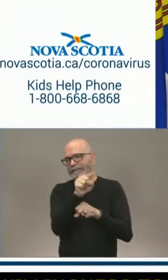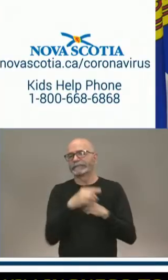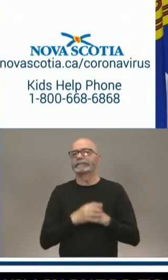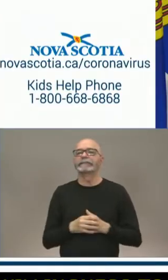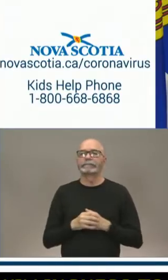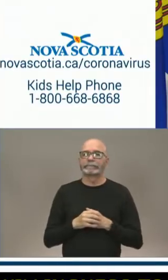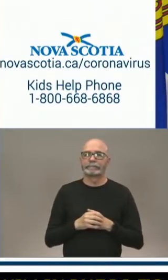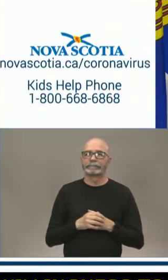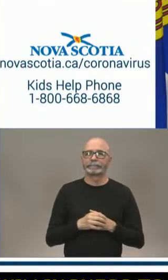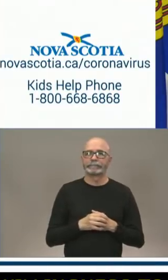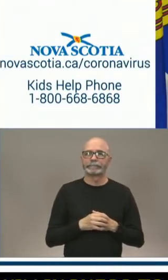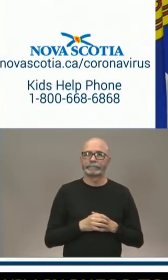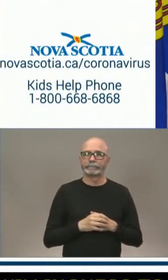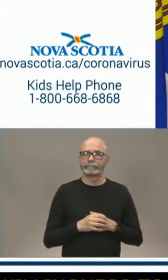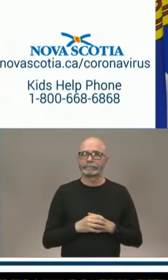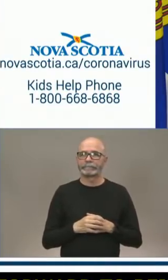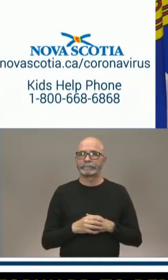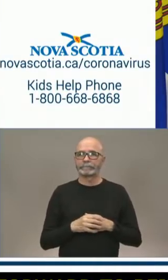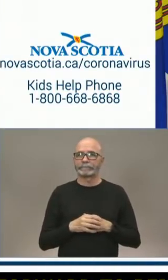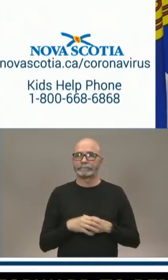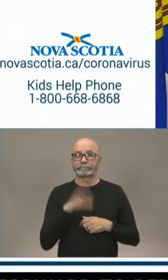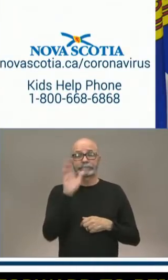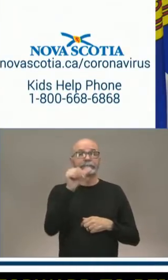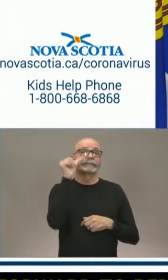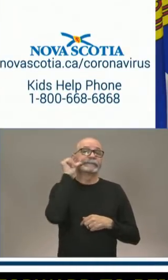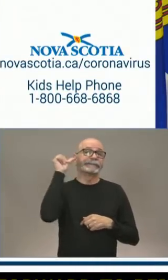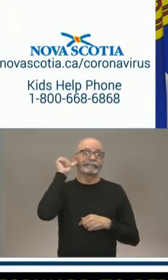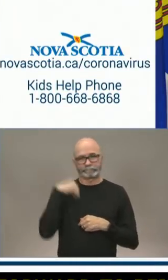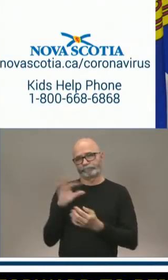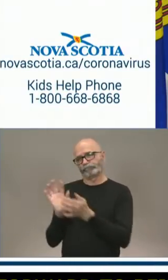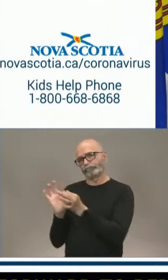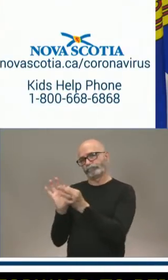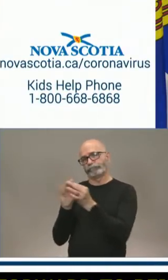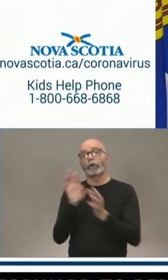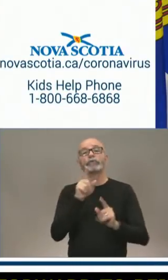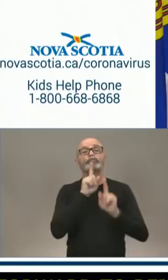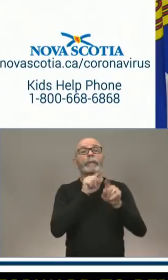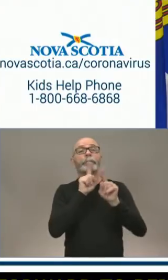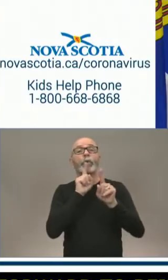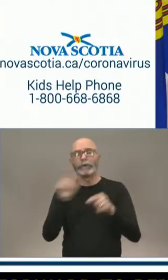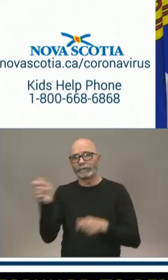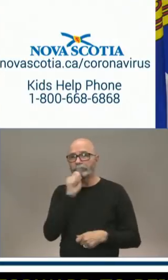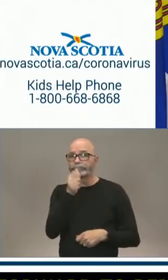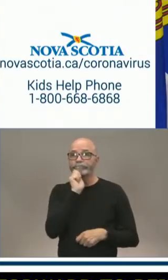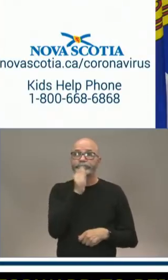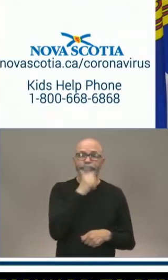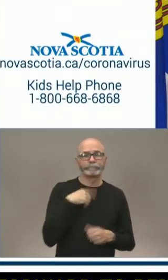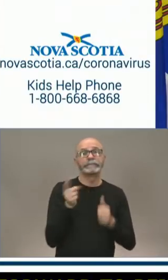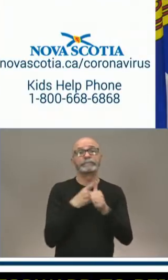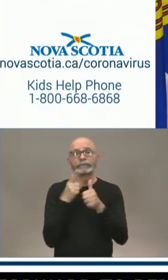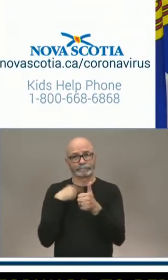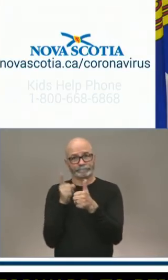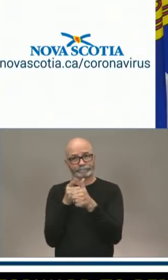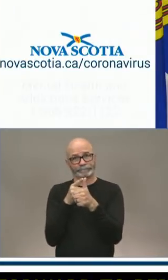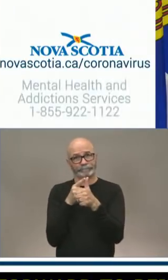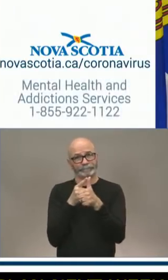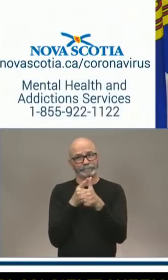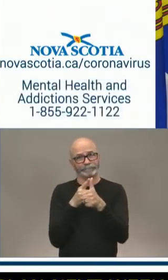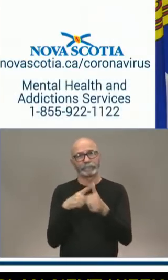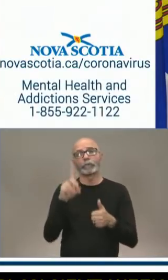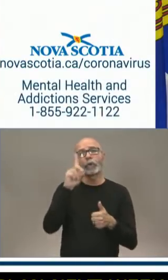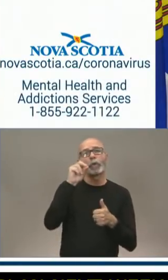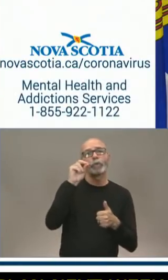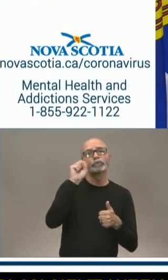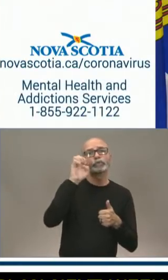yesterday when speaking to reporters after Cabinet, the extension of the interval between the first and second doses of COVID-19 vaccine are going